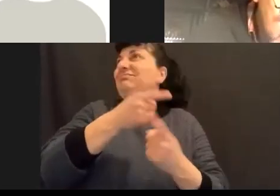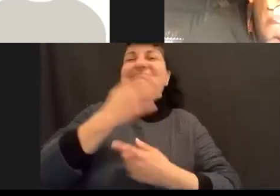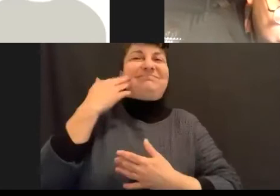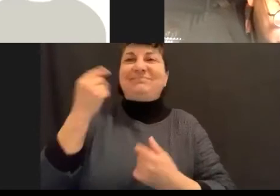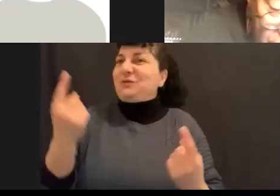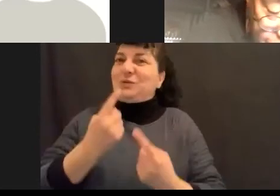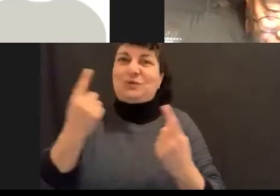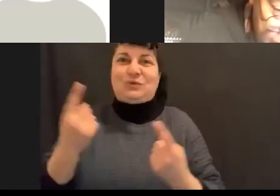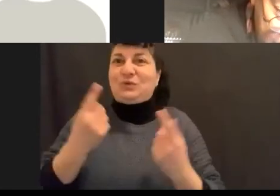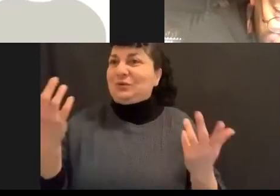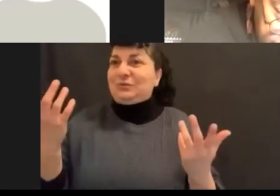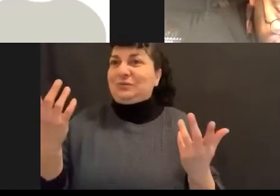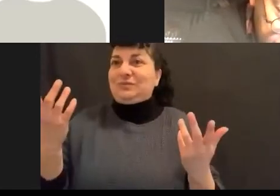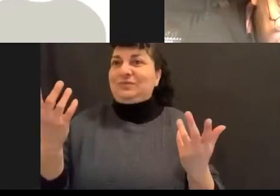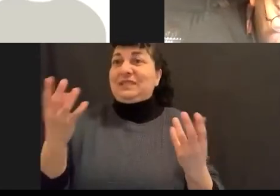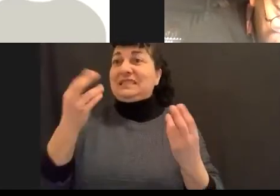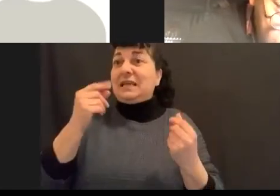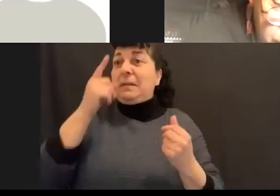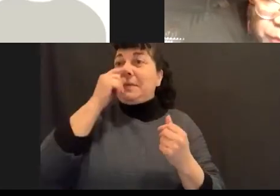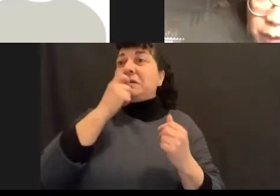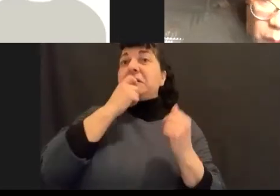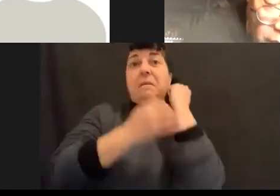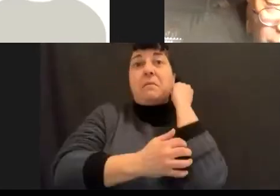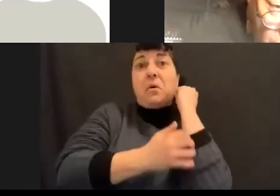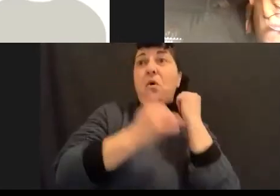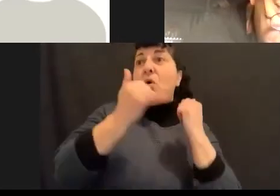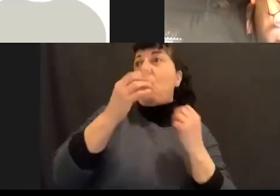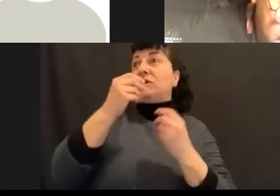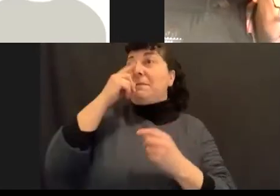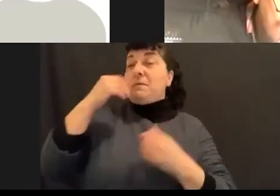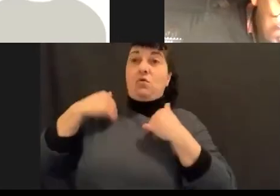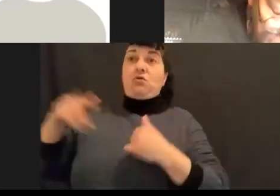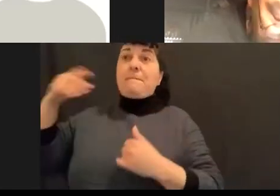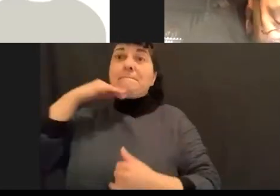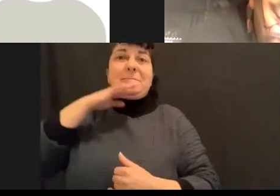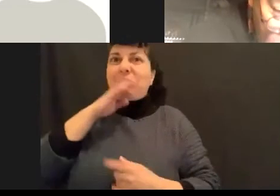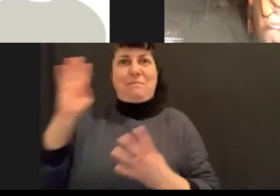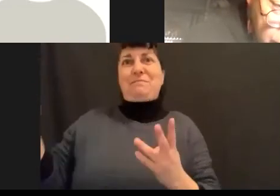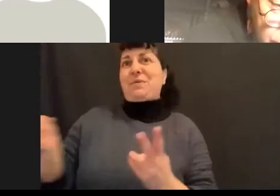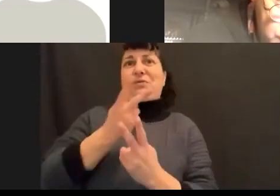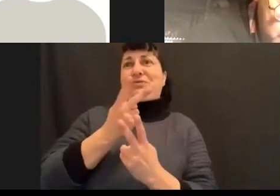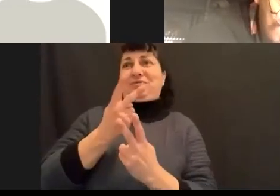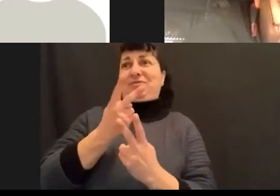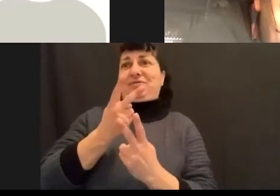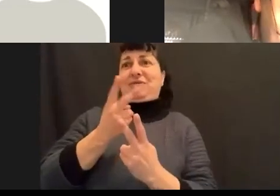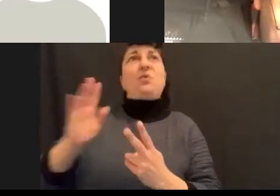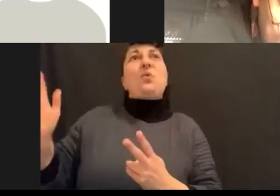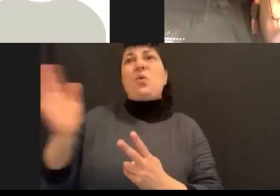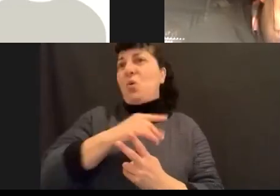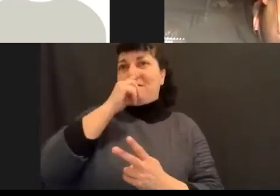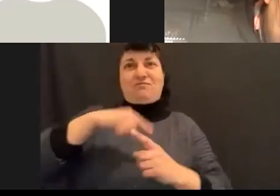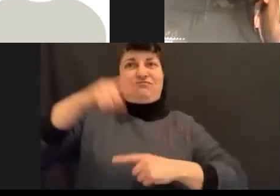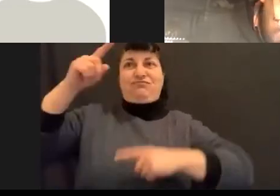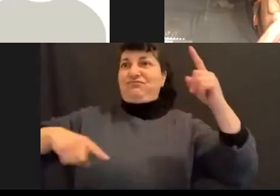who are in quite affluent areas in Melbourne. So it has been quite a wide-ranging virus, which doesn't